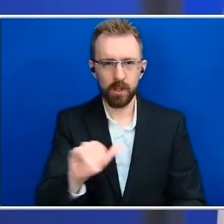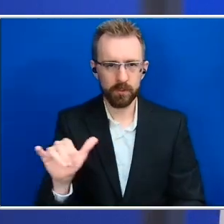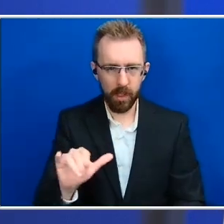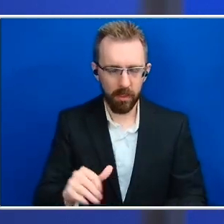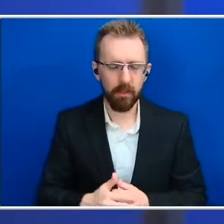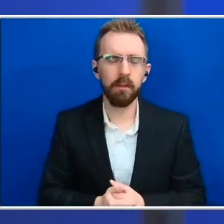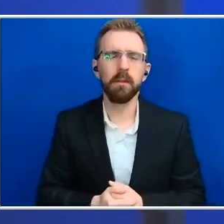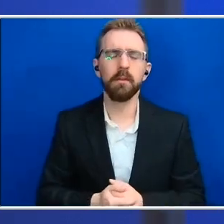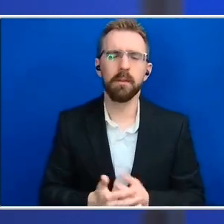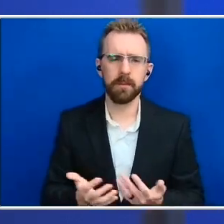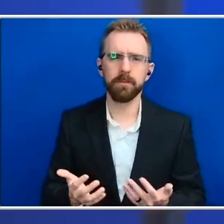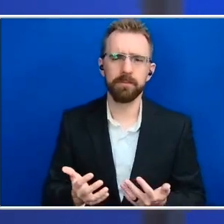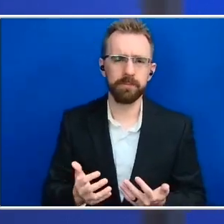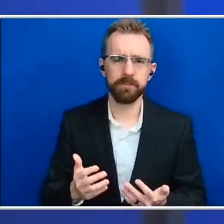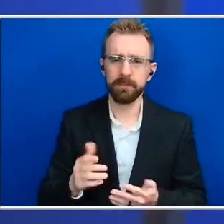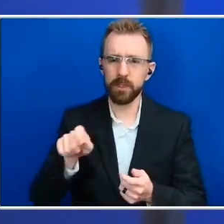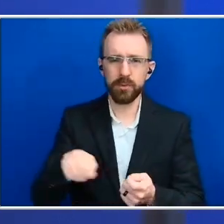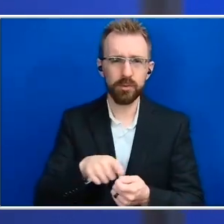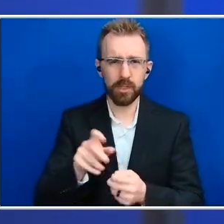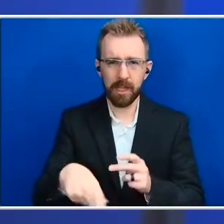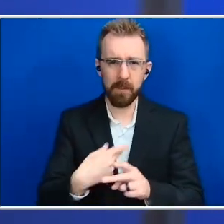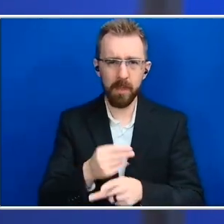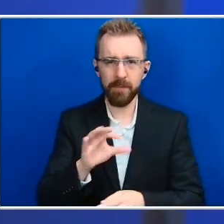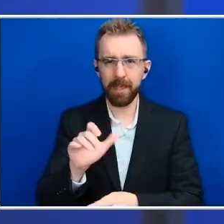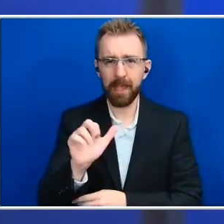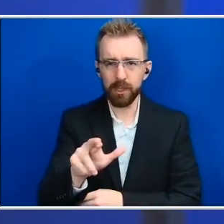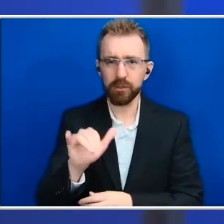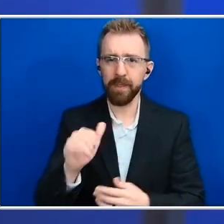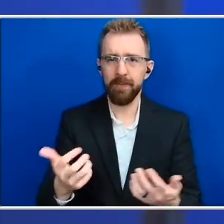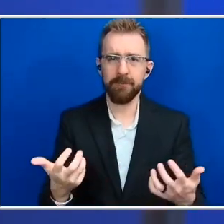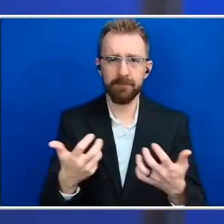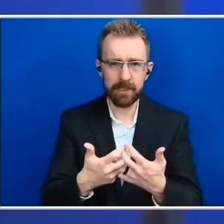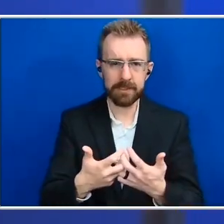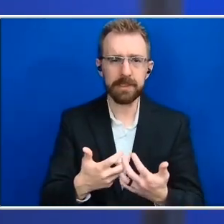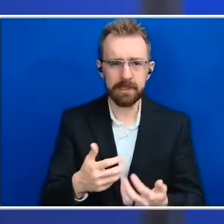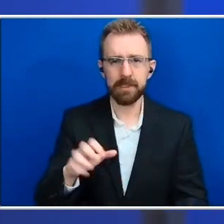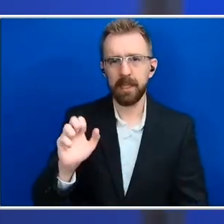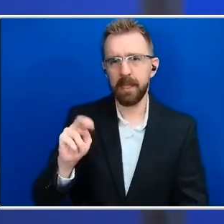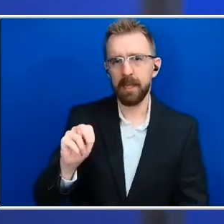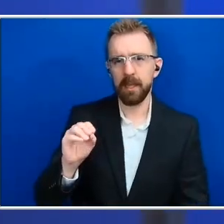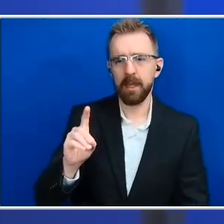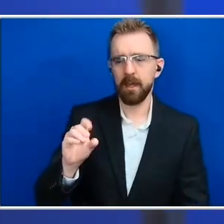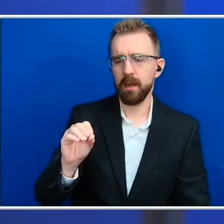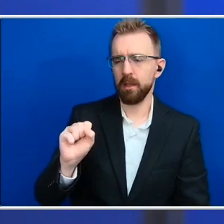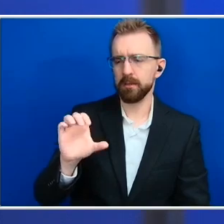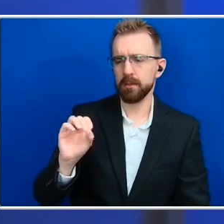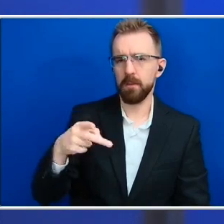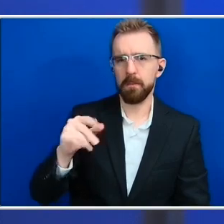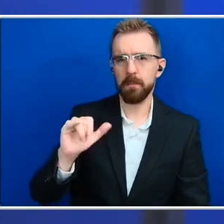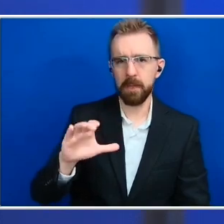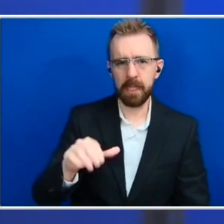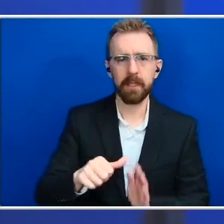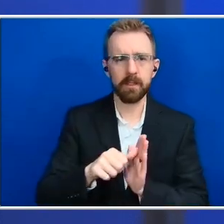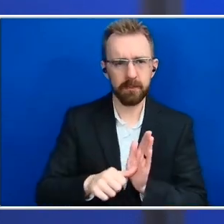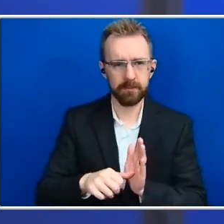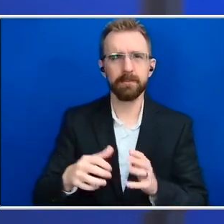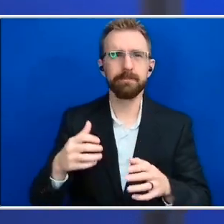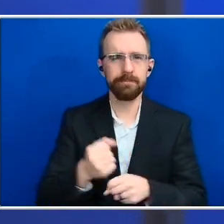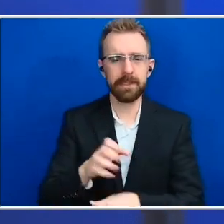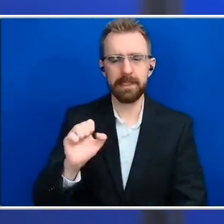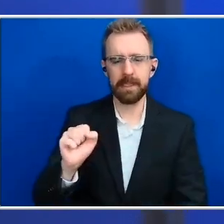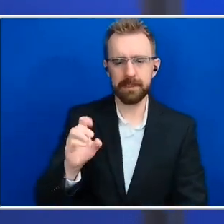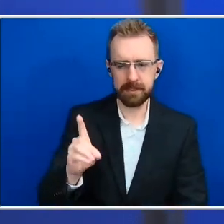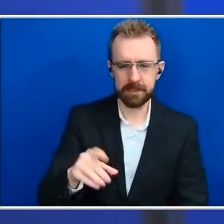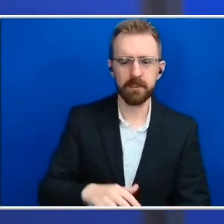There's certain type of cancer that fit the endoscopic submucosal dissection or ESD, and it has to be